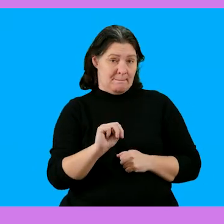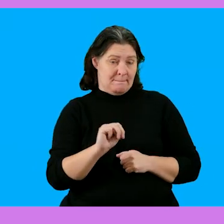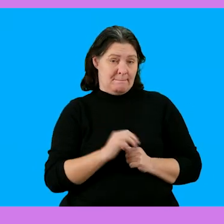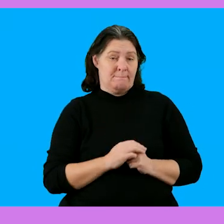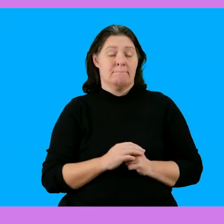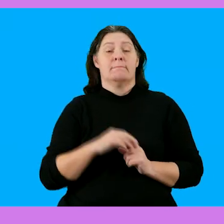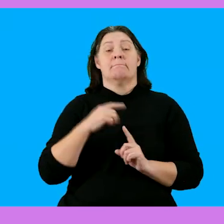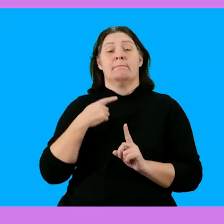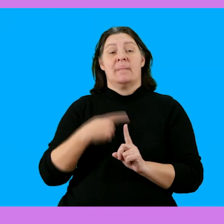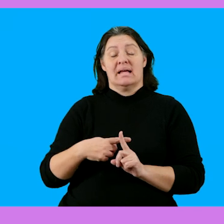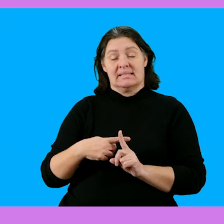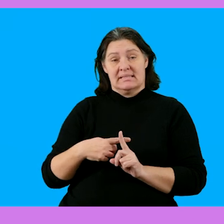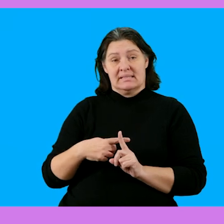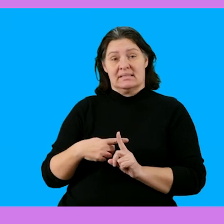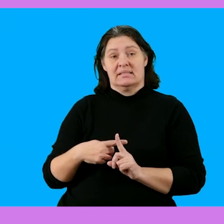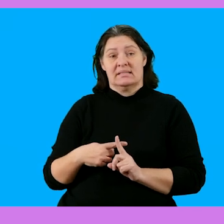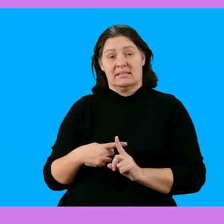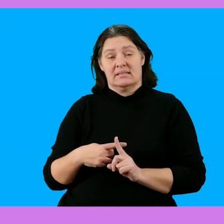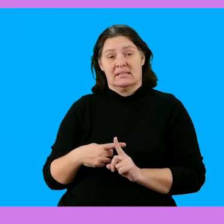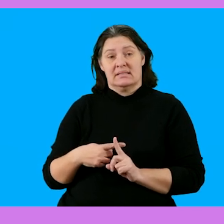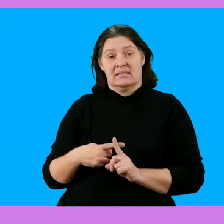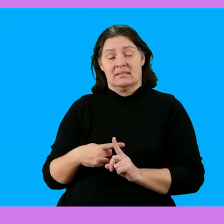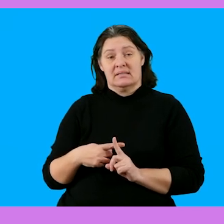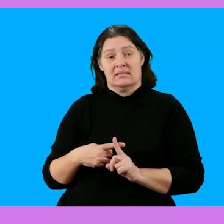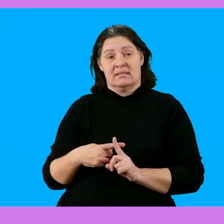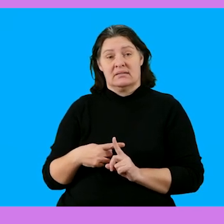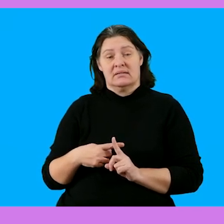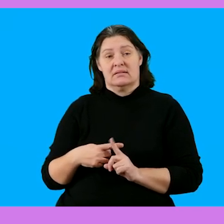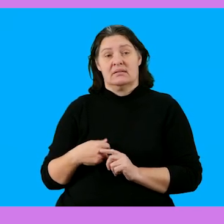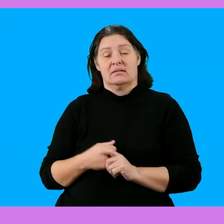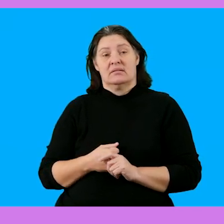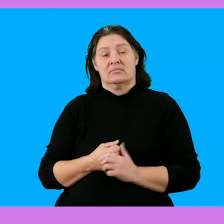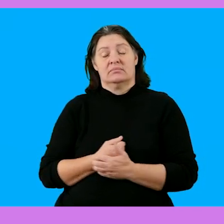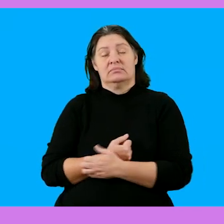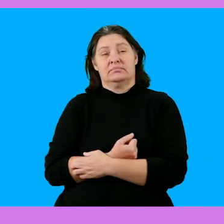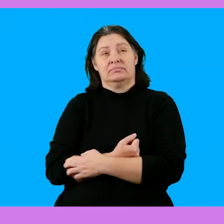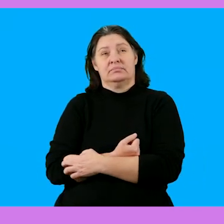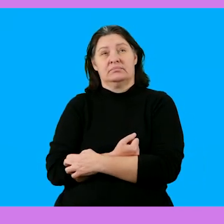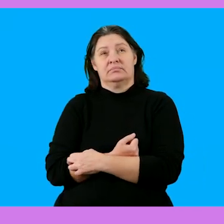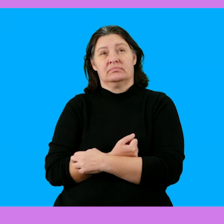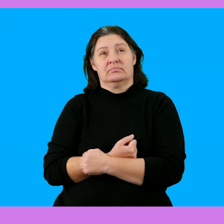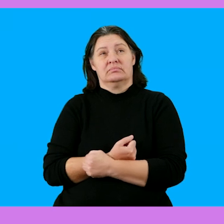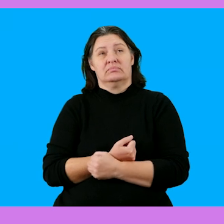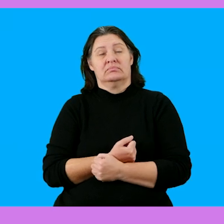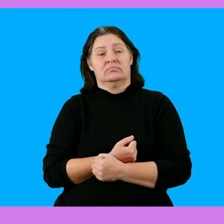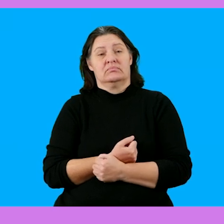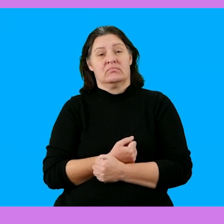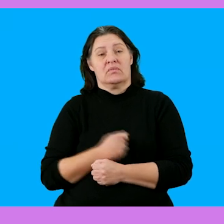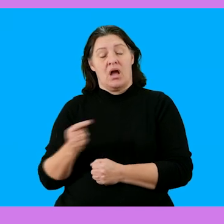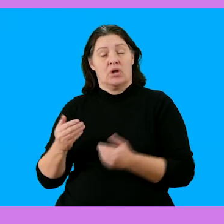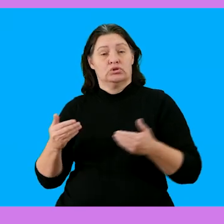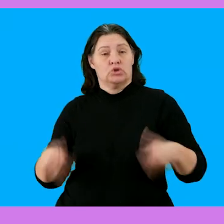centimeters. Plus, remember now, that's the first part here, the 71 is for that. Plus,